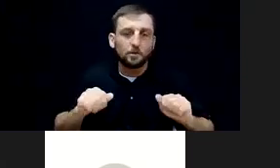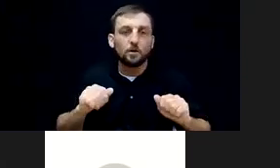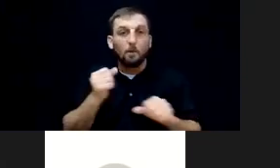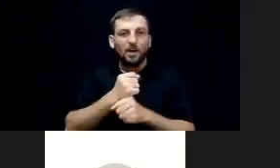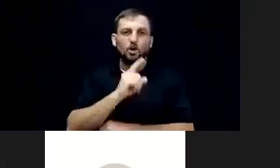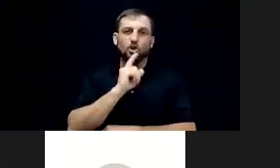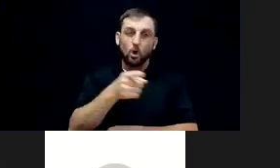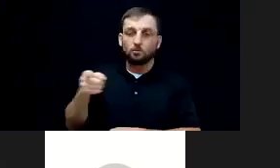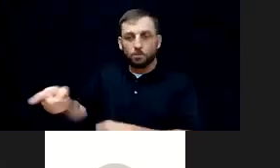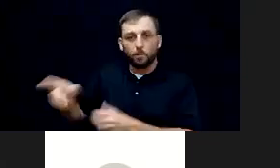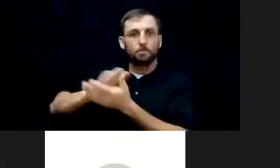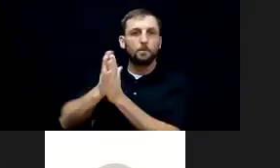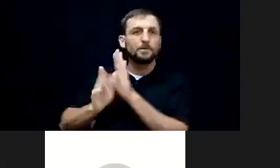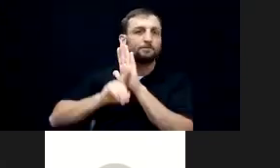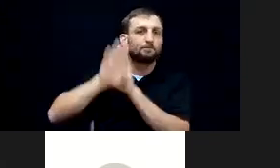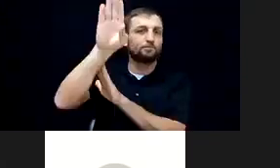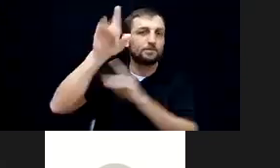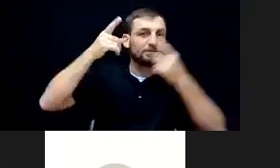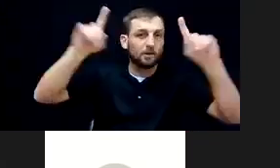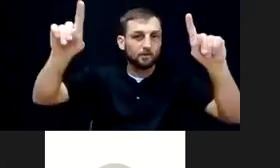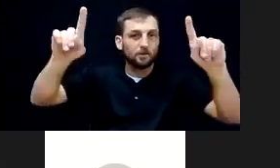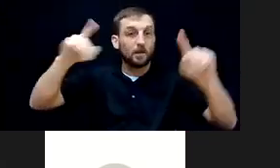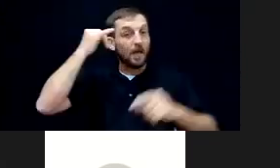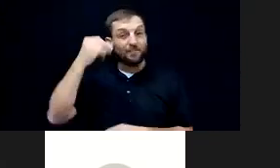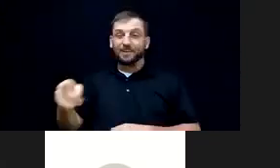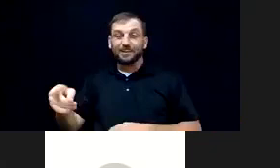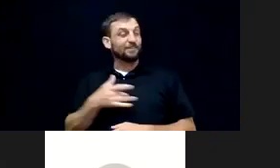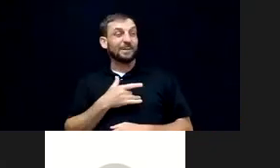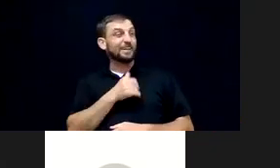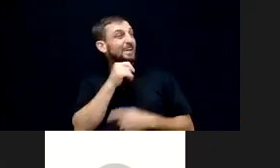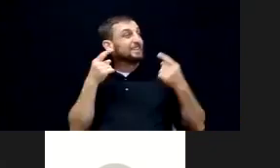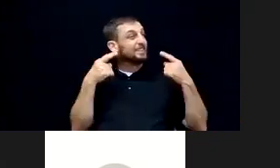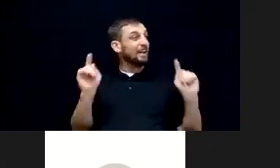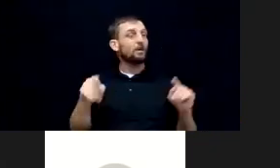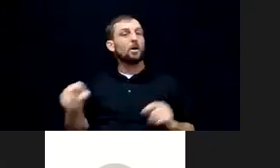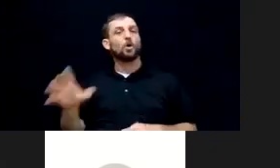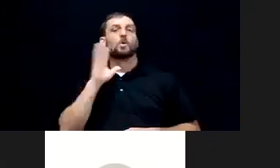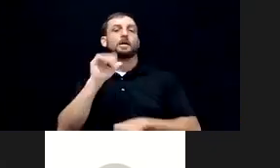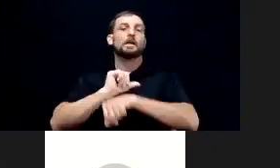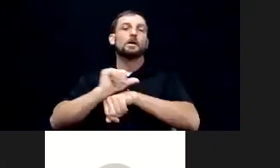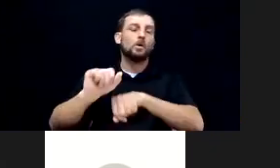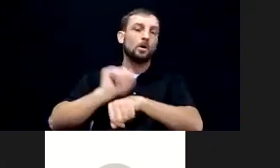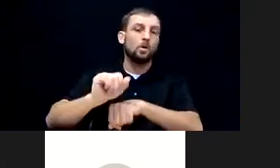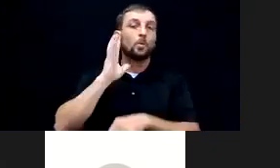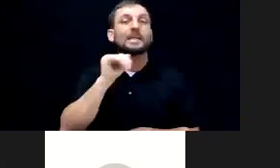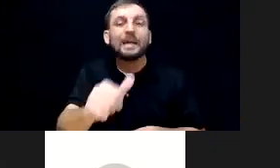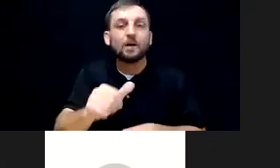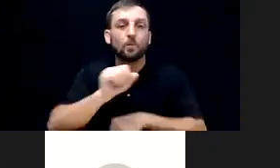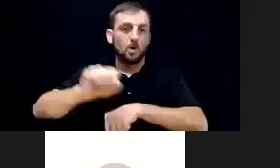don't feel like they're successful, then they're not going to put forth all the effort that is needed to complete the program.